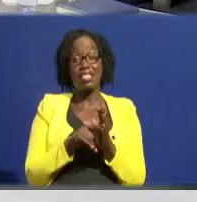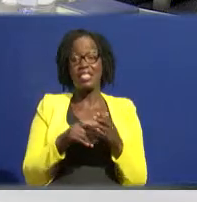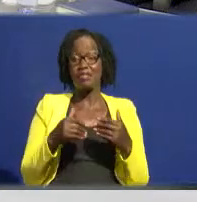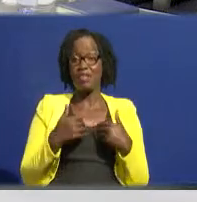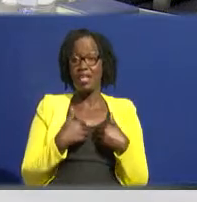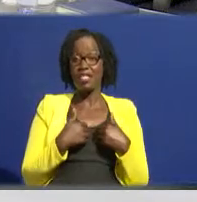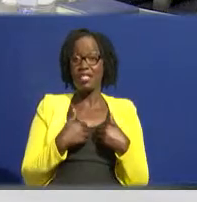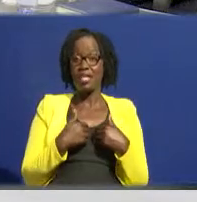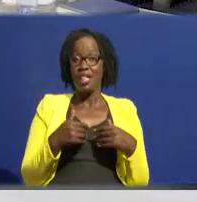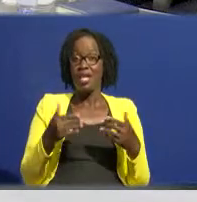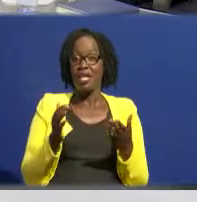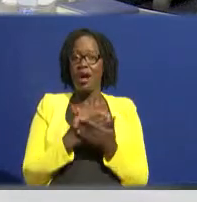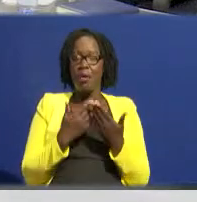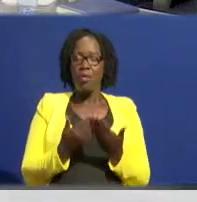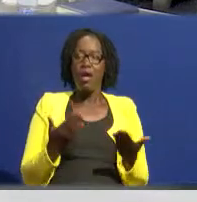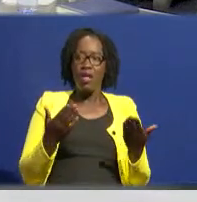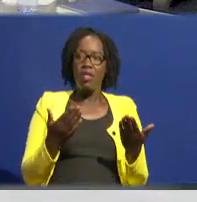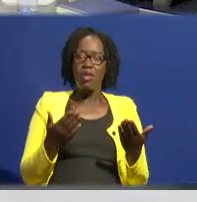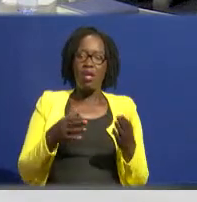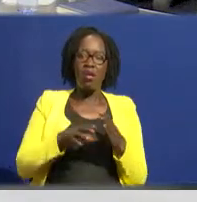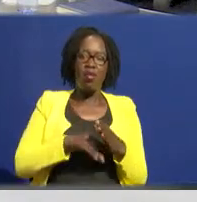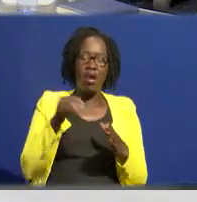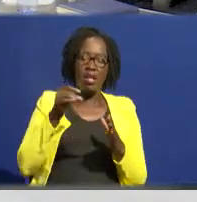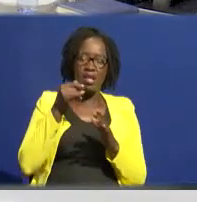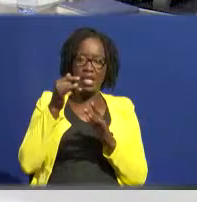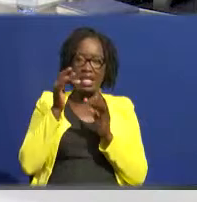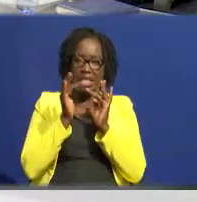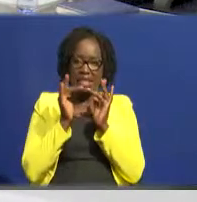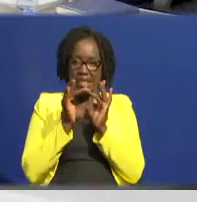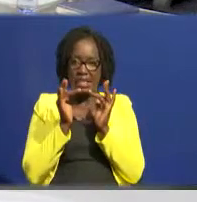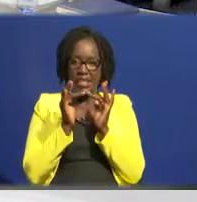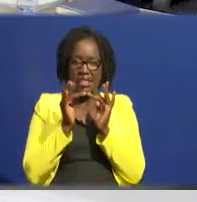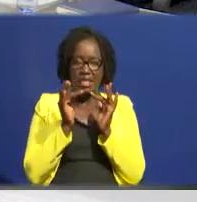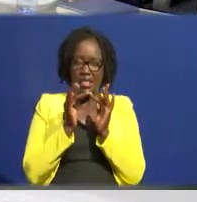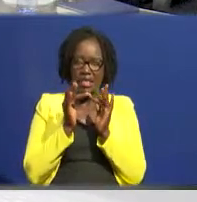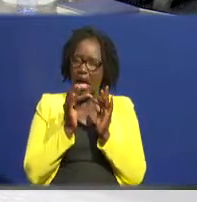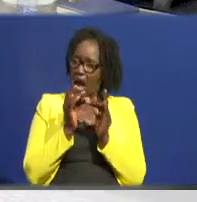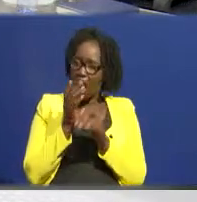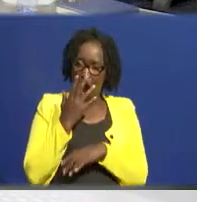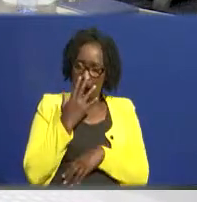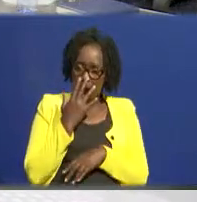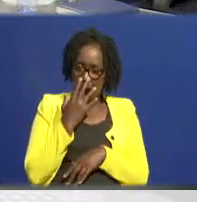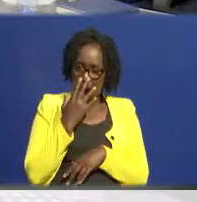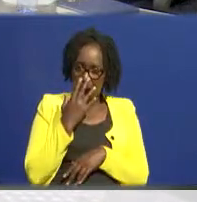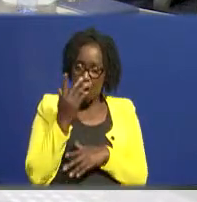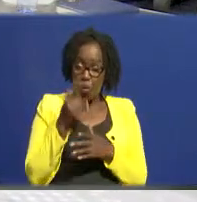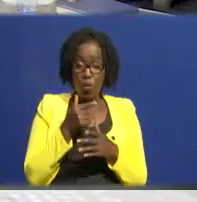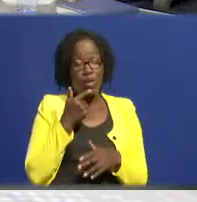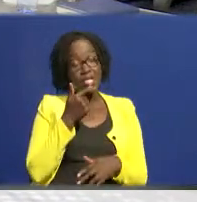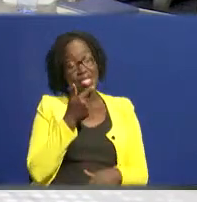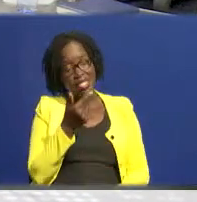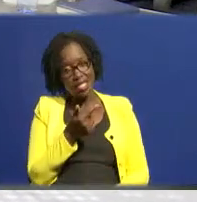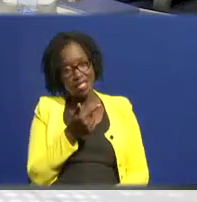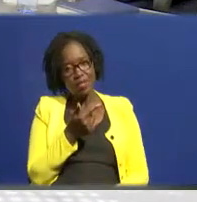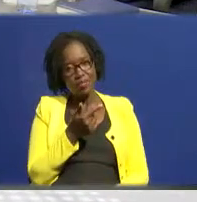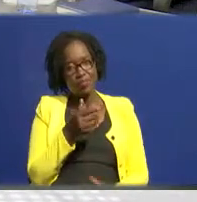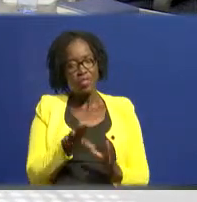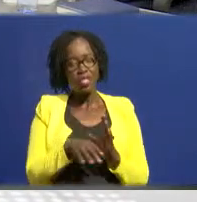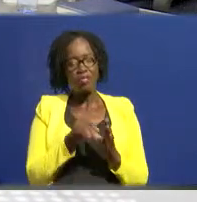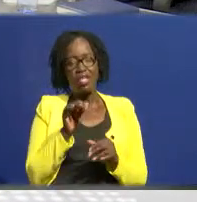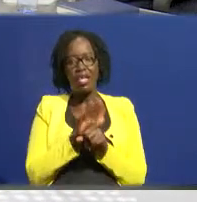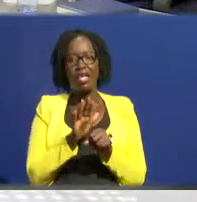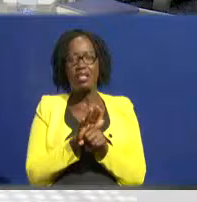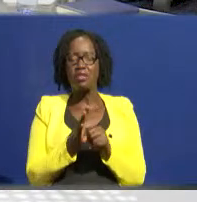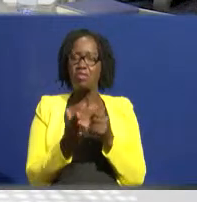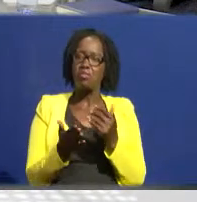because looking at some of the things that we are finding in the internet, they're not quite good. And I'll still pick from what Newton has talked about. You find a lot